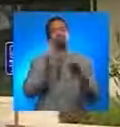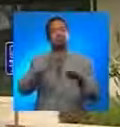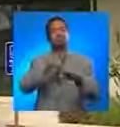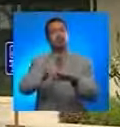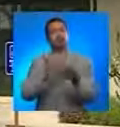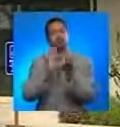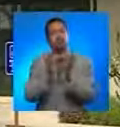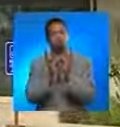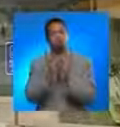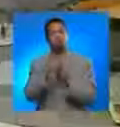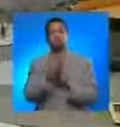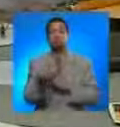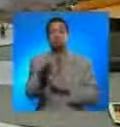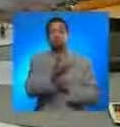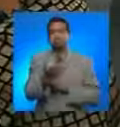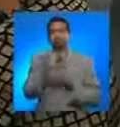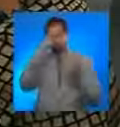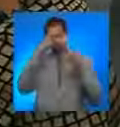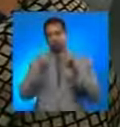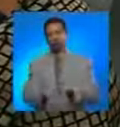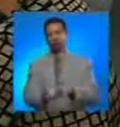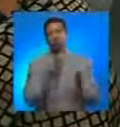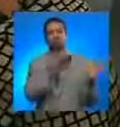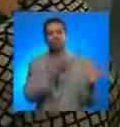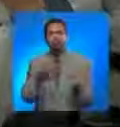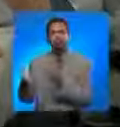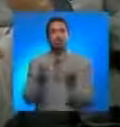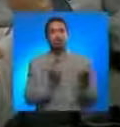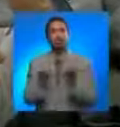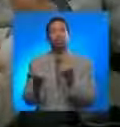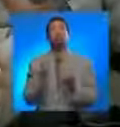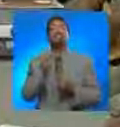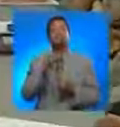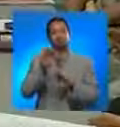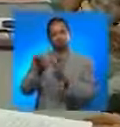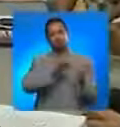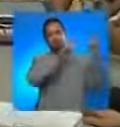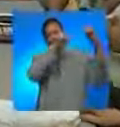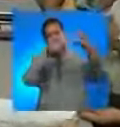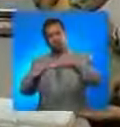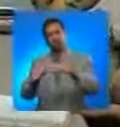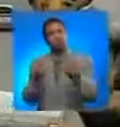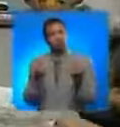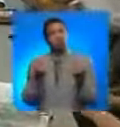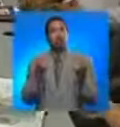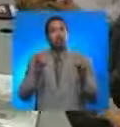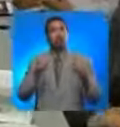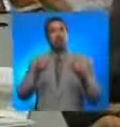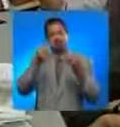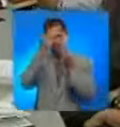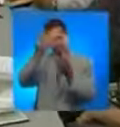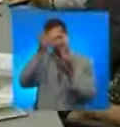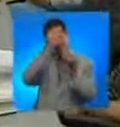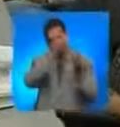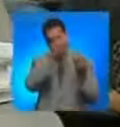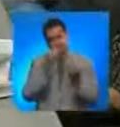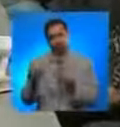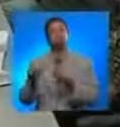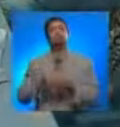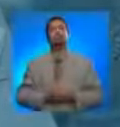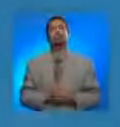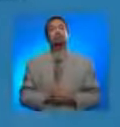Service, have established a protocol for responding to a possible tsunami and broadcasting bulletins for watches and warnings.